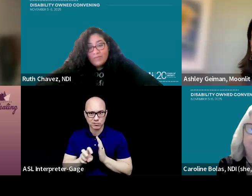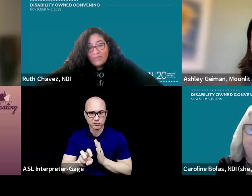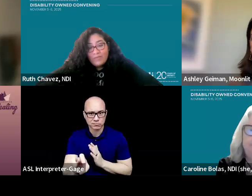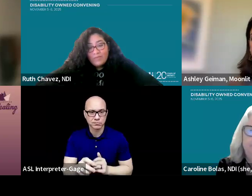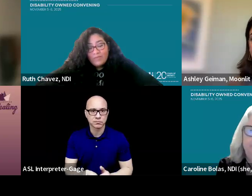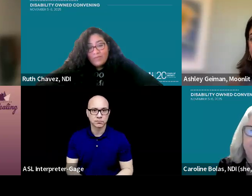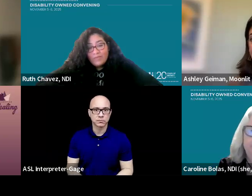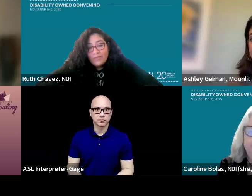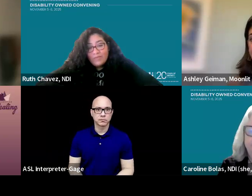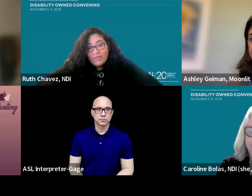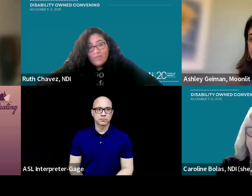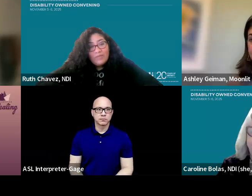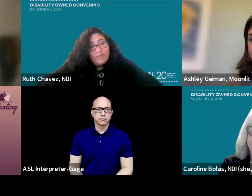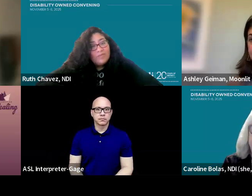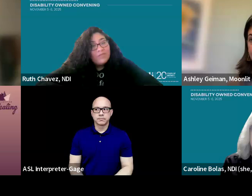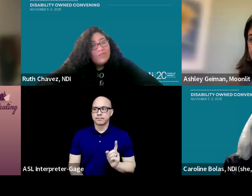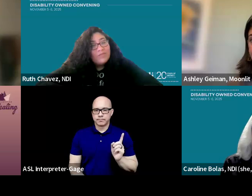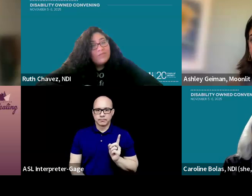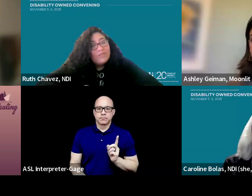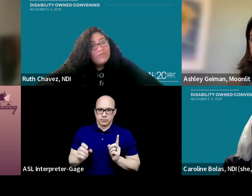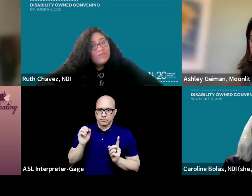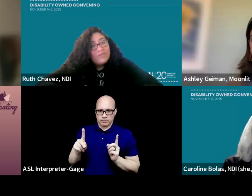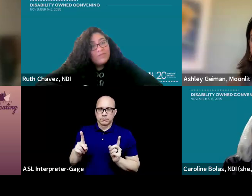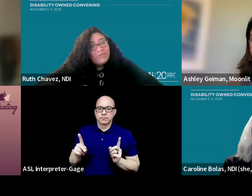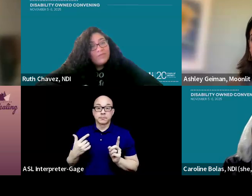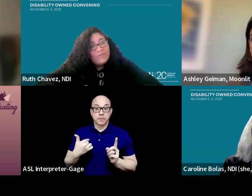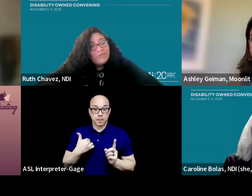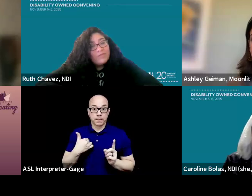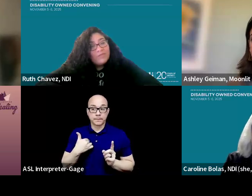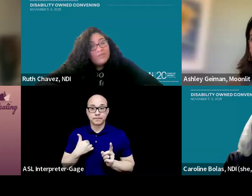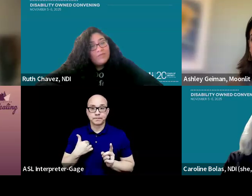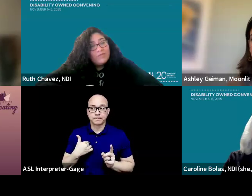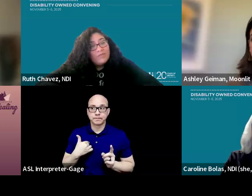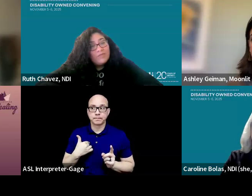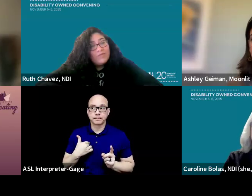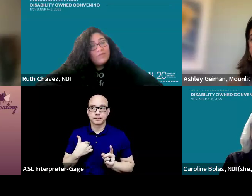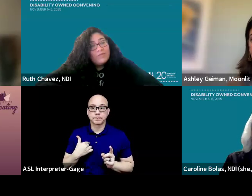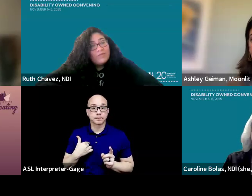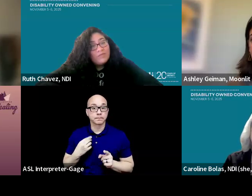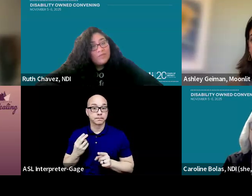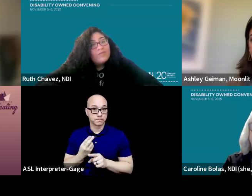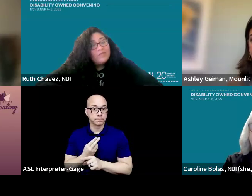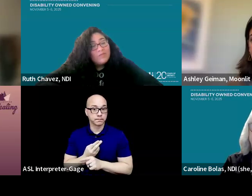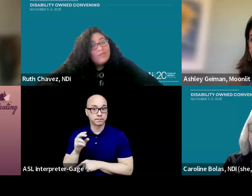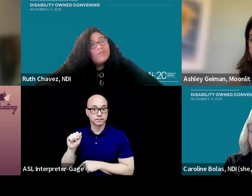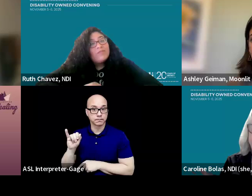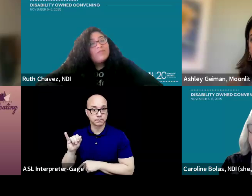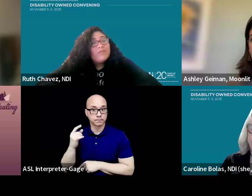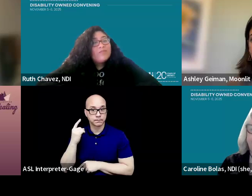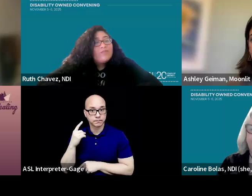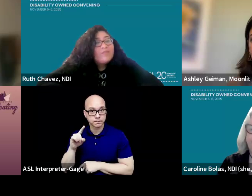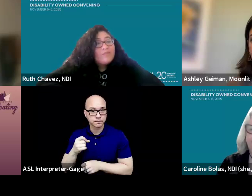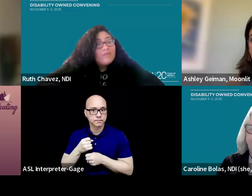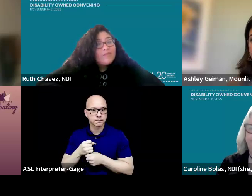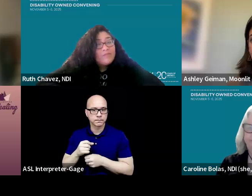situation. Oh, okay. So I've created, so I use AI to create